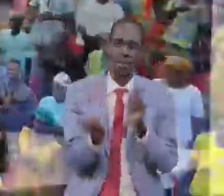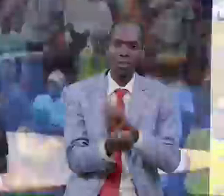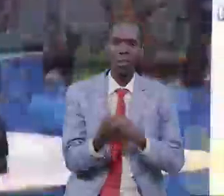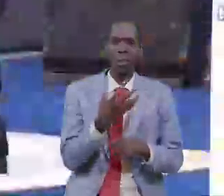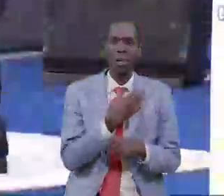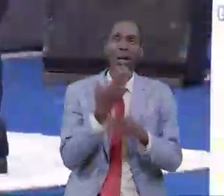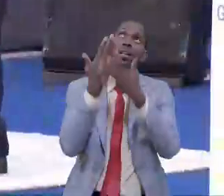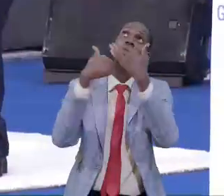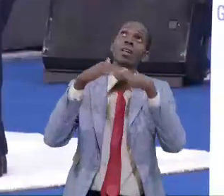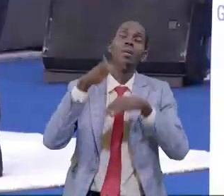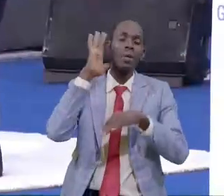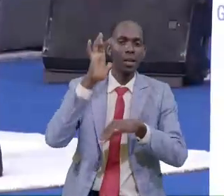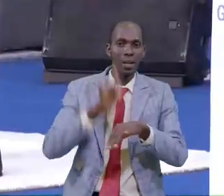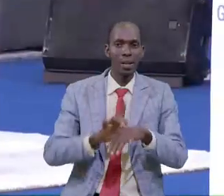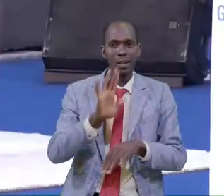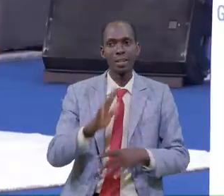life.